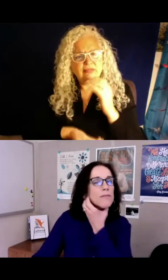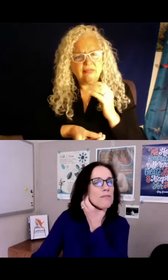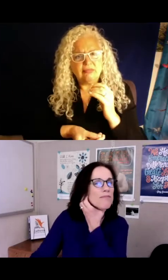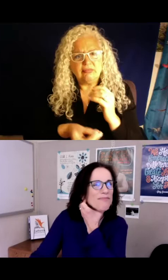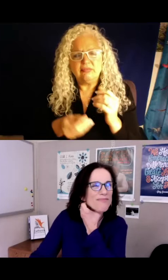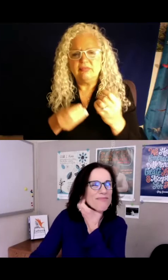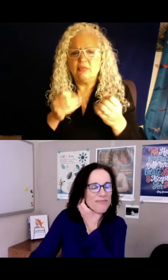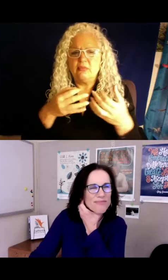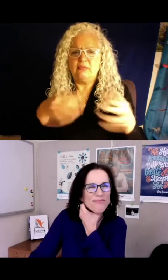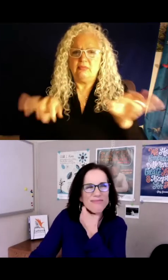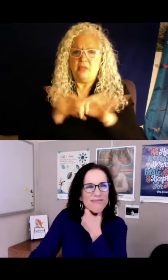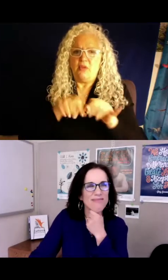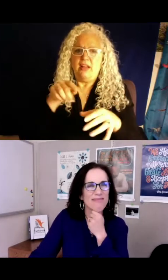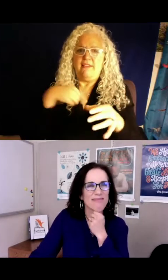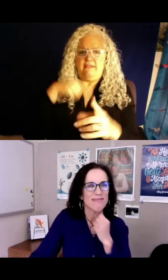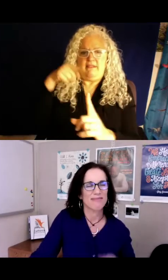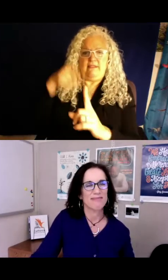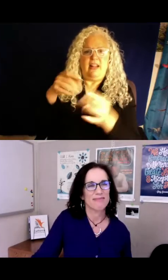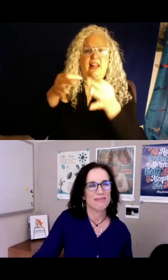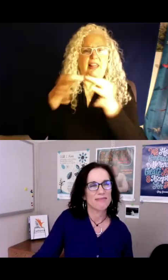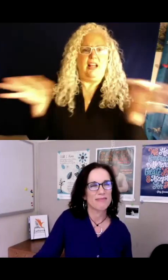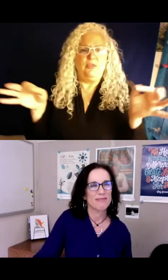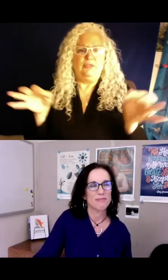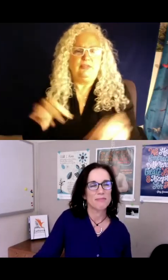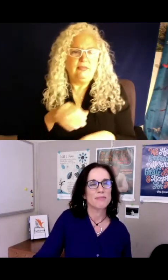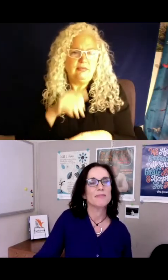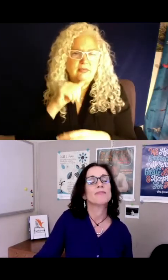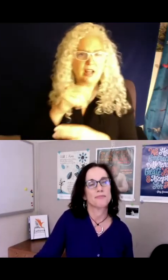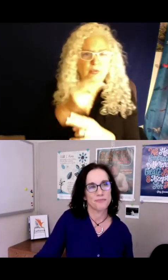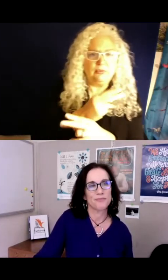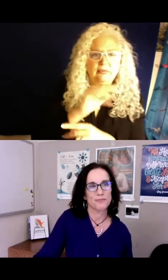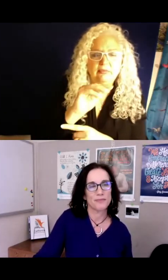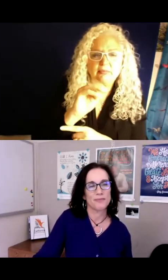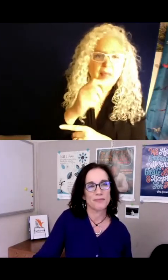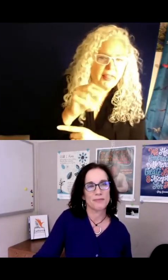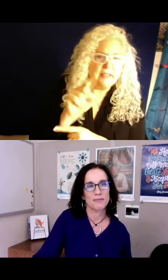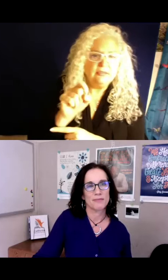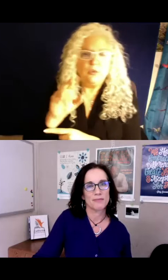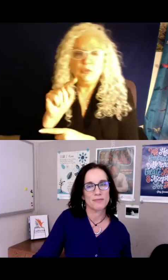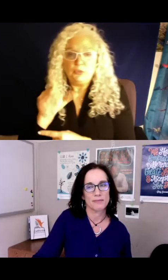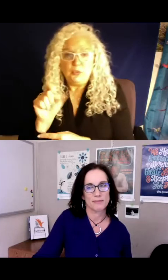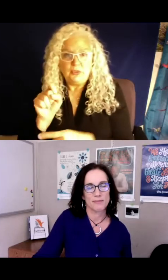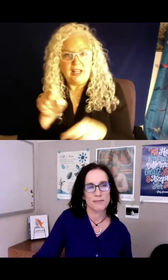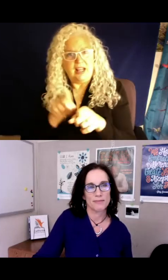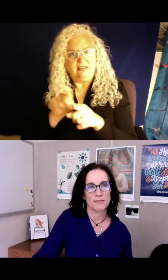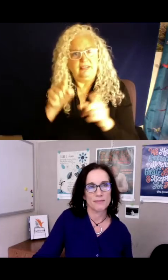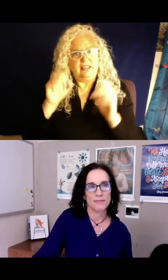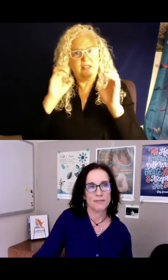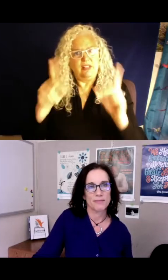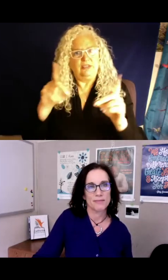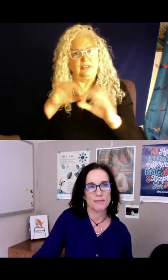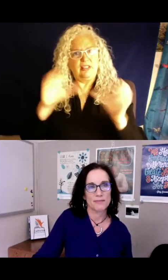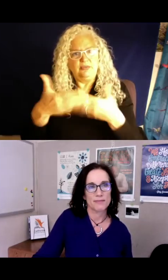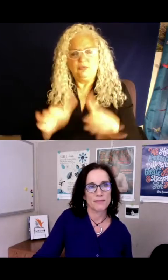that means, you use your hand, but it does not include the idea of language. So there are